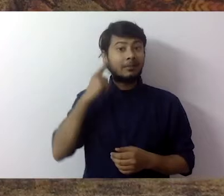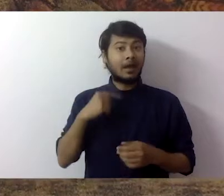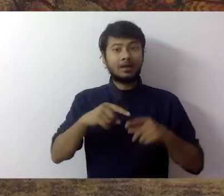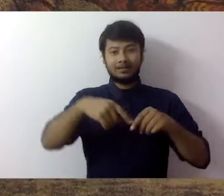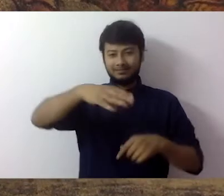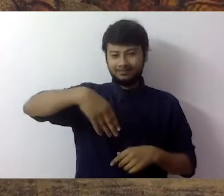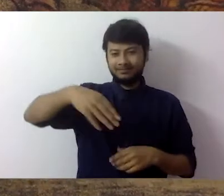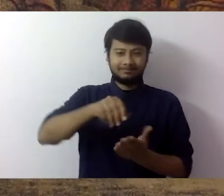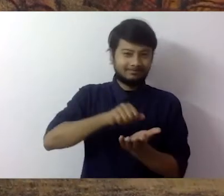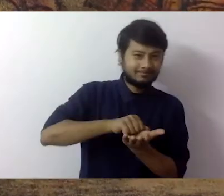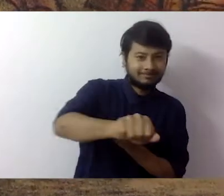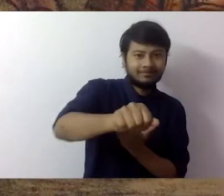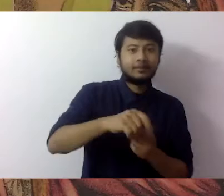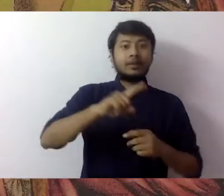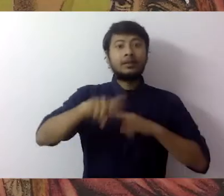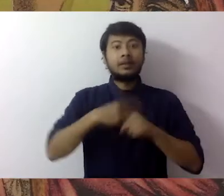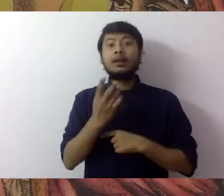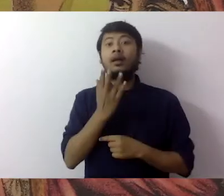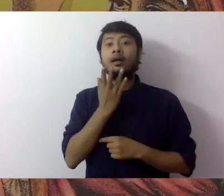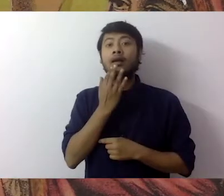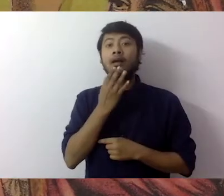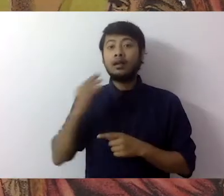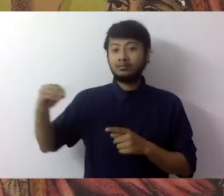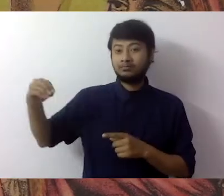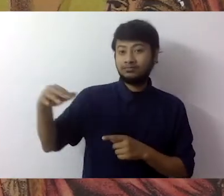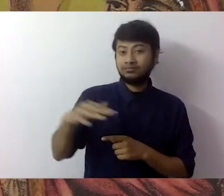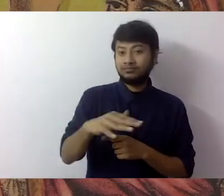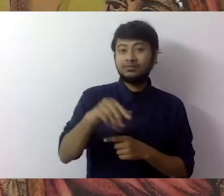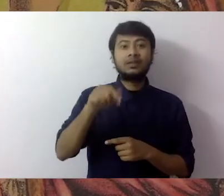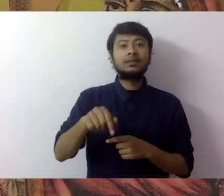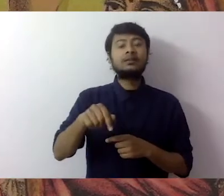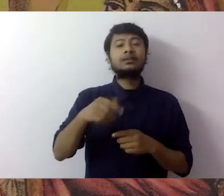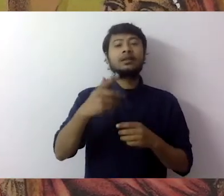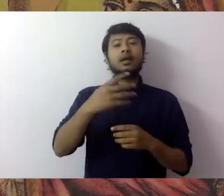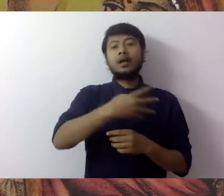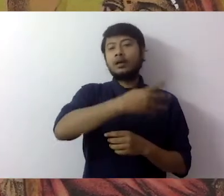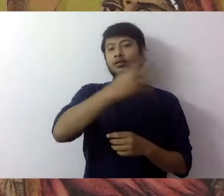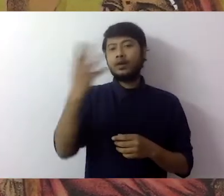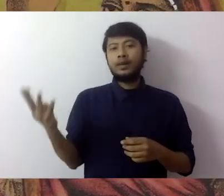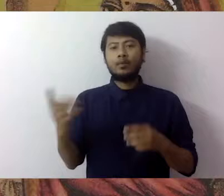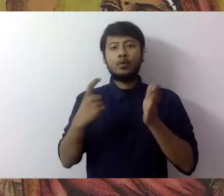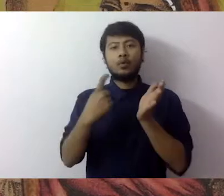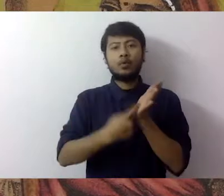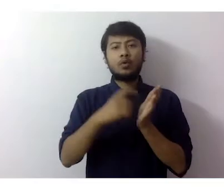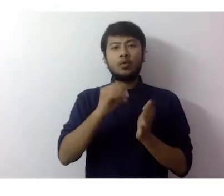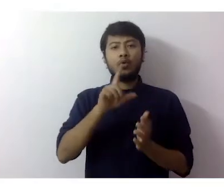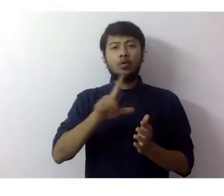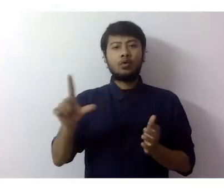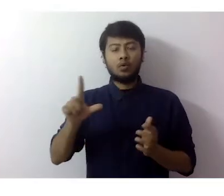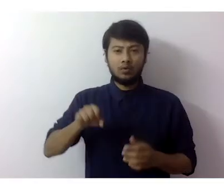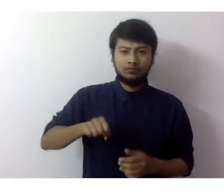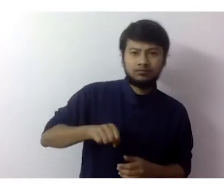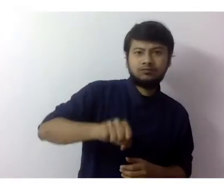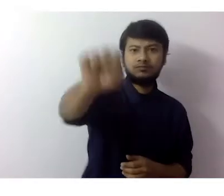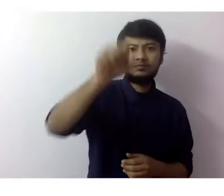black. Second, color was added using a printing technique known today as a rainbow roll. That is how they created the sky